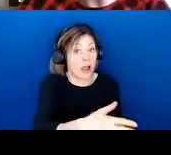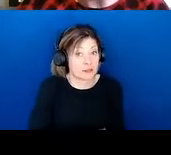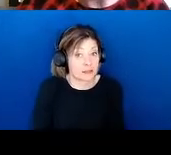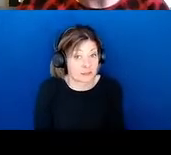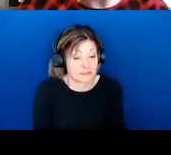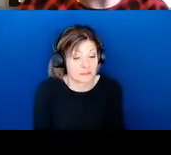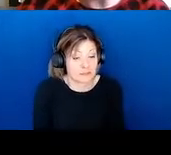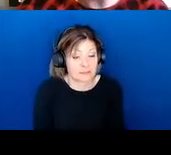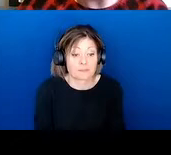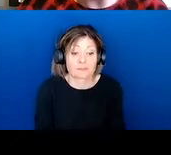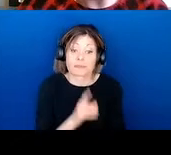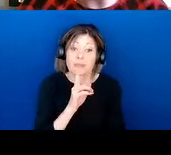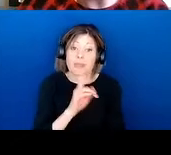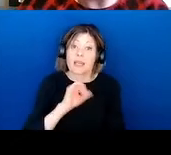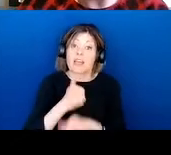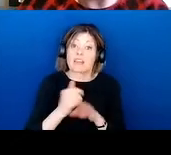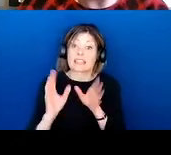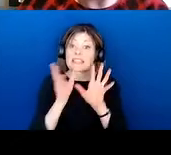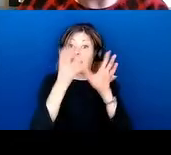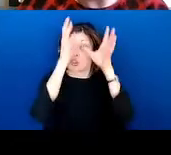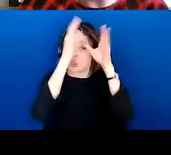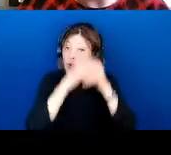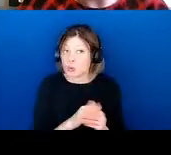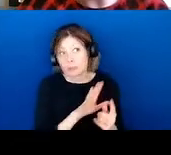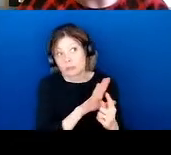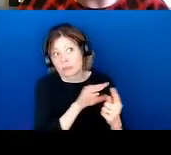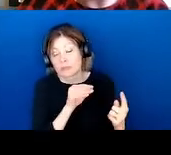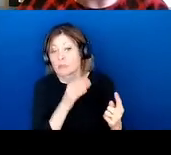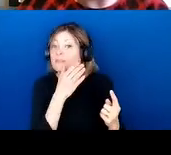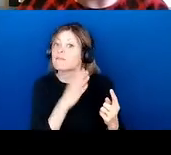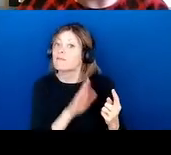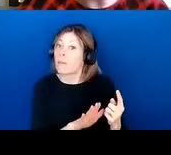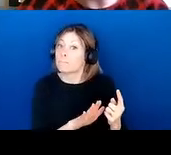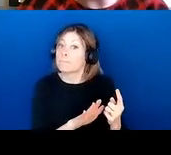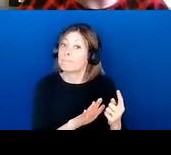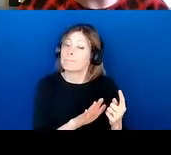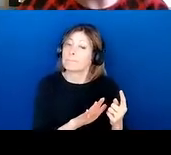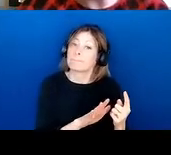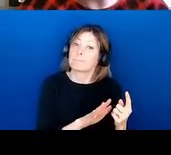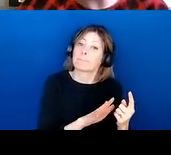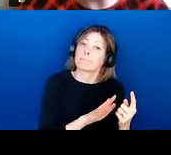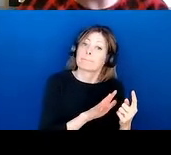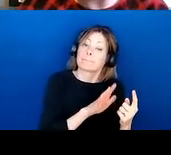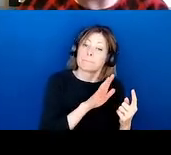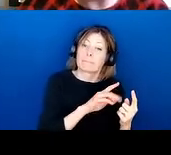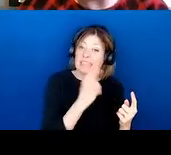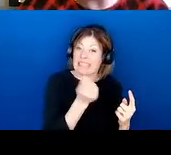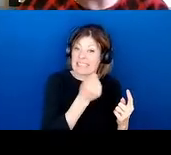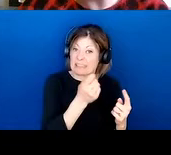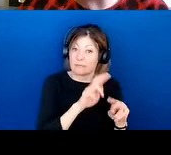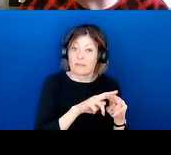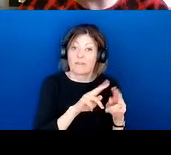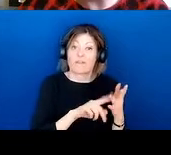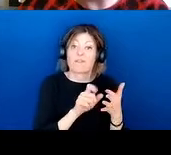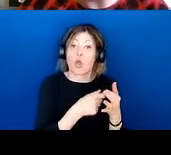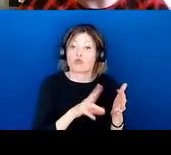This statue was based on the original marble one that can still be seen outside Palazzo Vecchio in